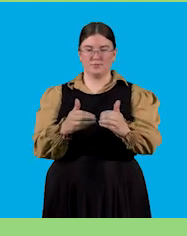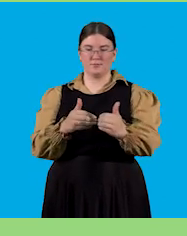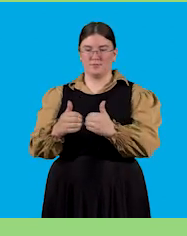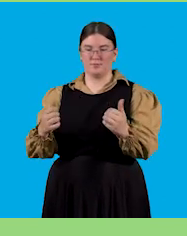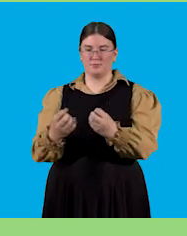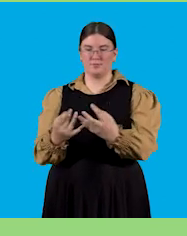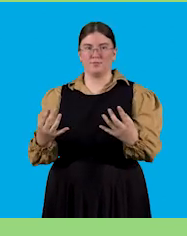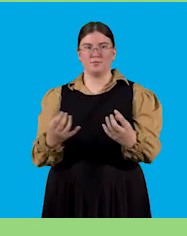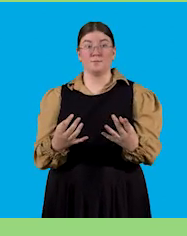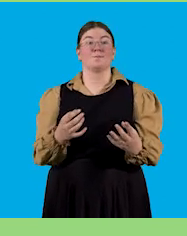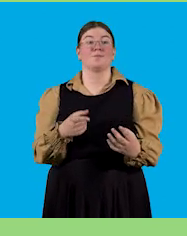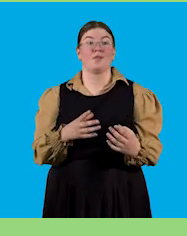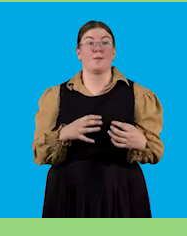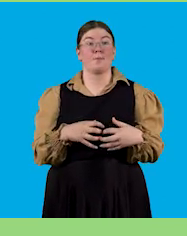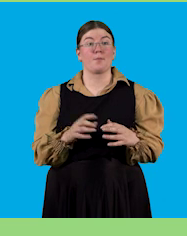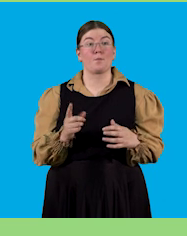an embryo.